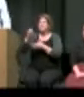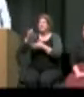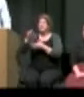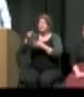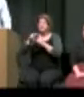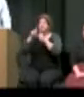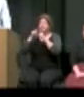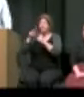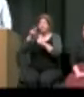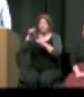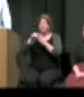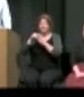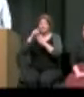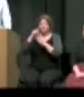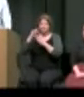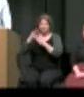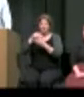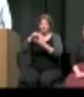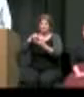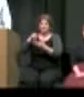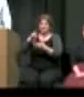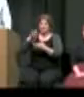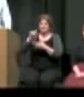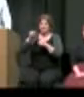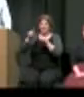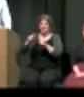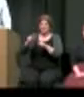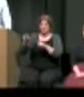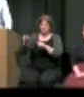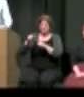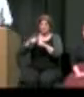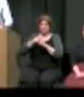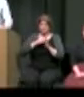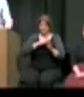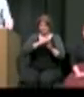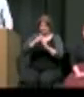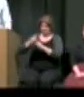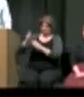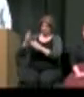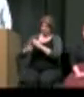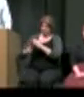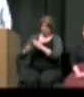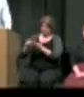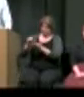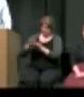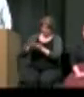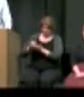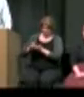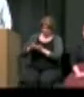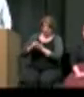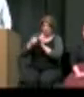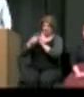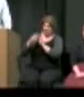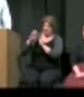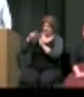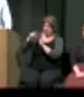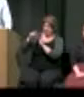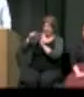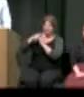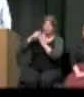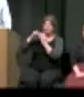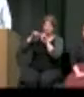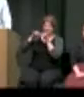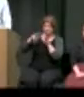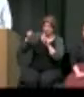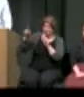30,000 for a pilot study. Once we get that completed, we could talk with EPA, the project engineer, and